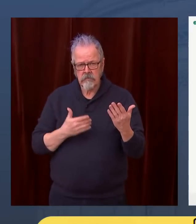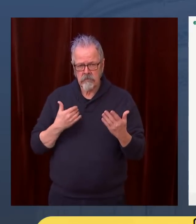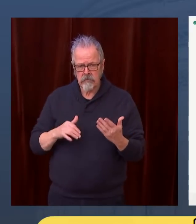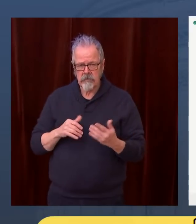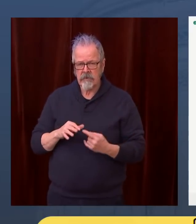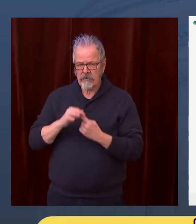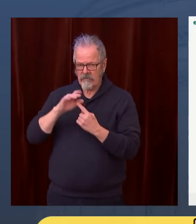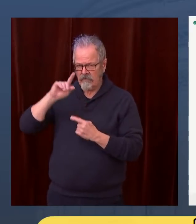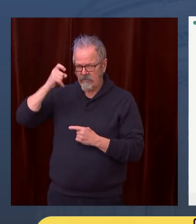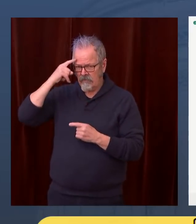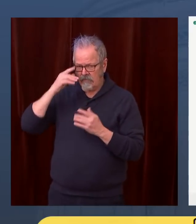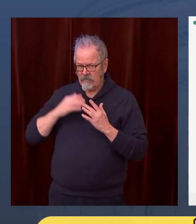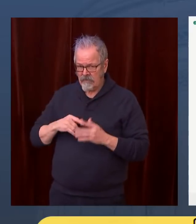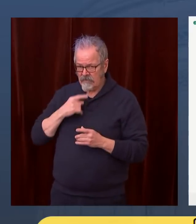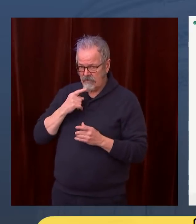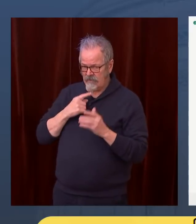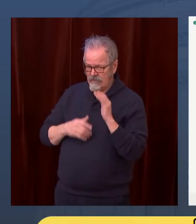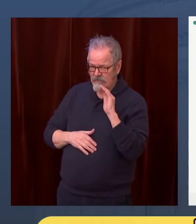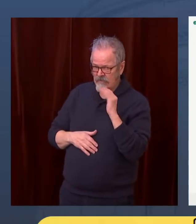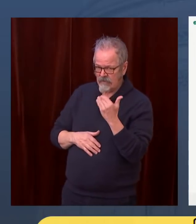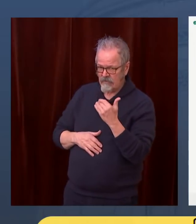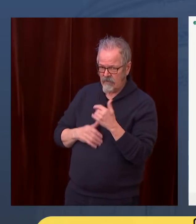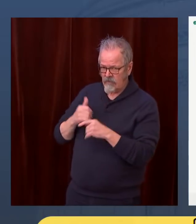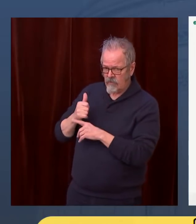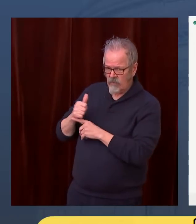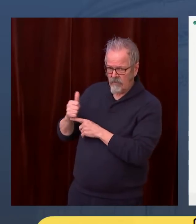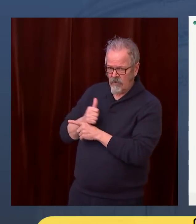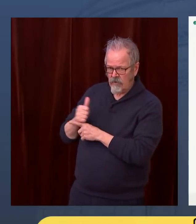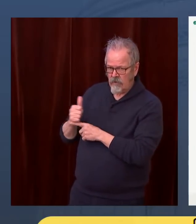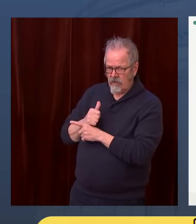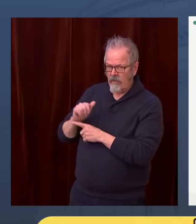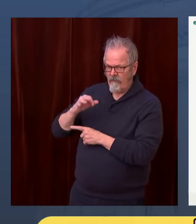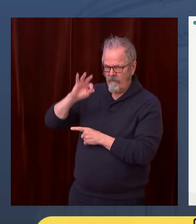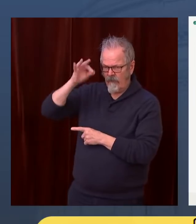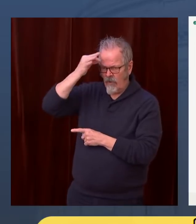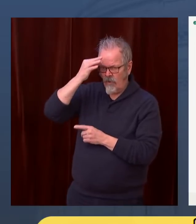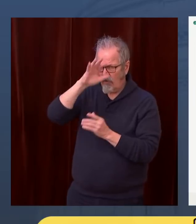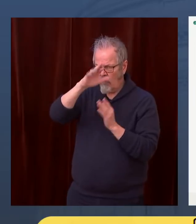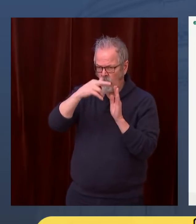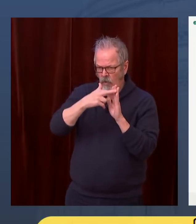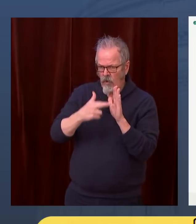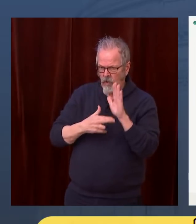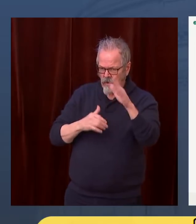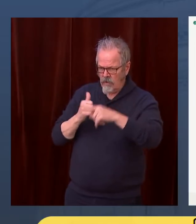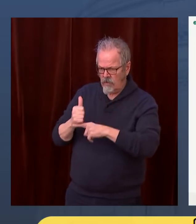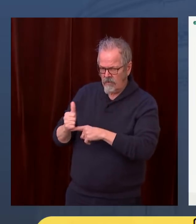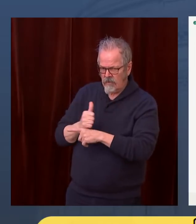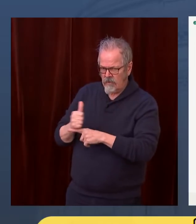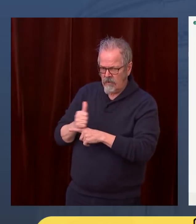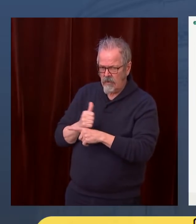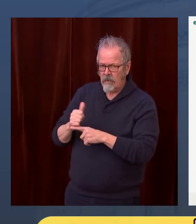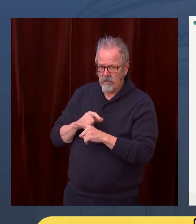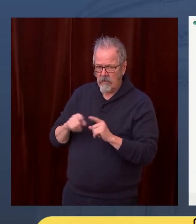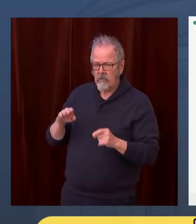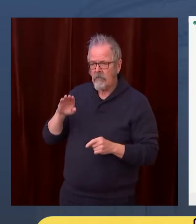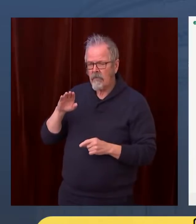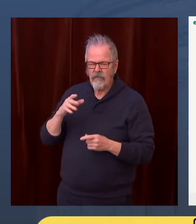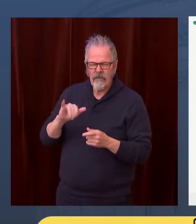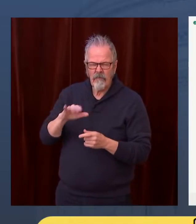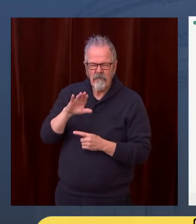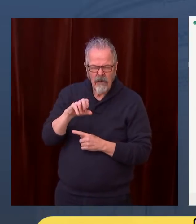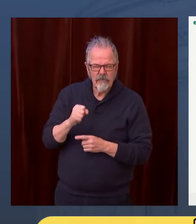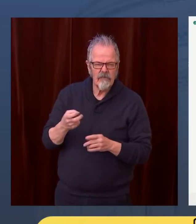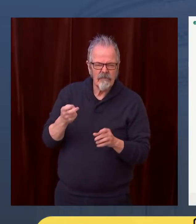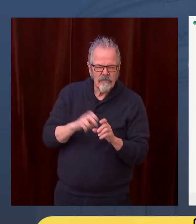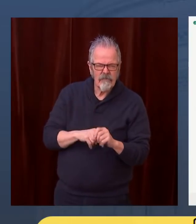if transportation has its own federal requirement in public transportation that will likely implicate our buses. So school is going